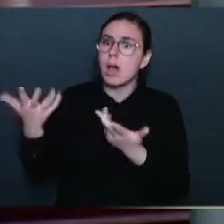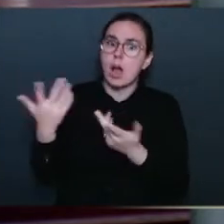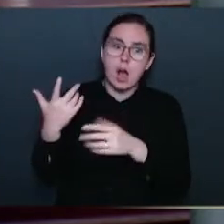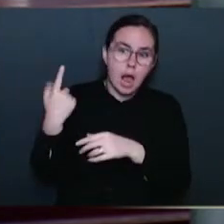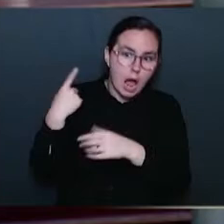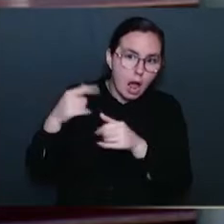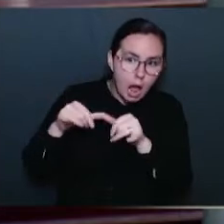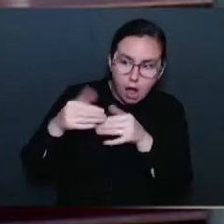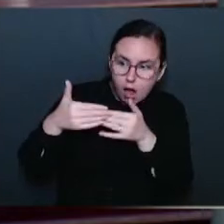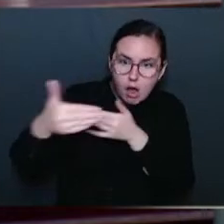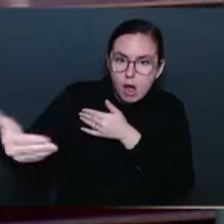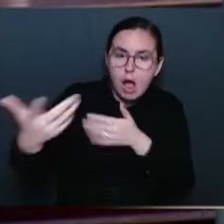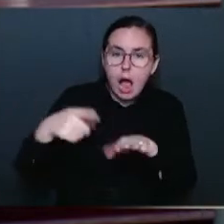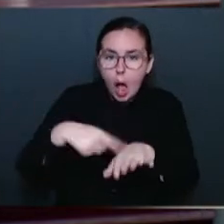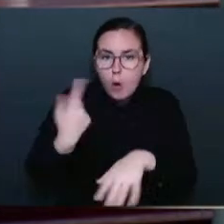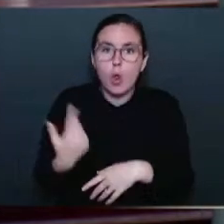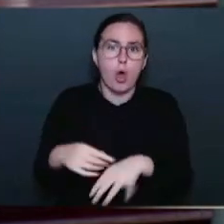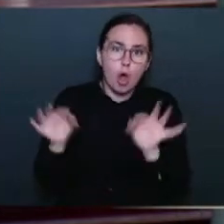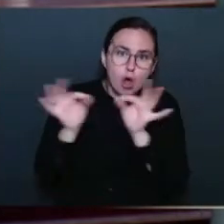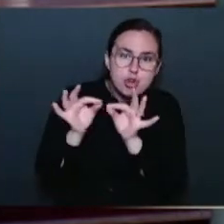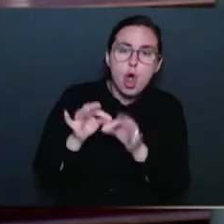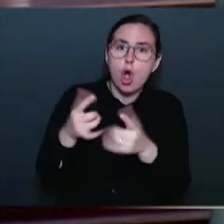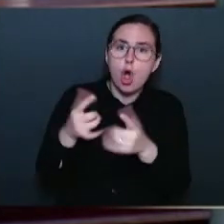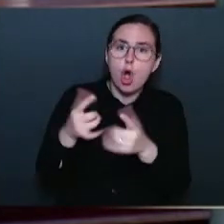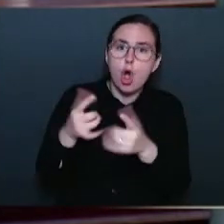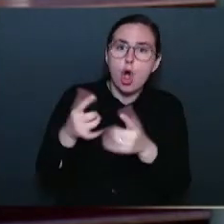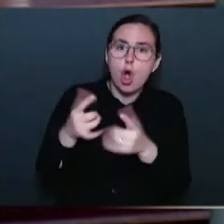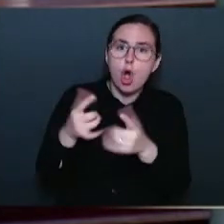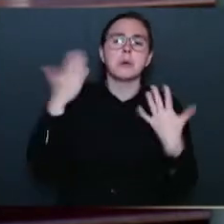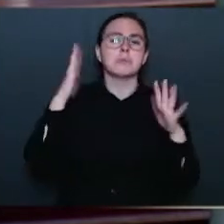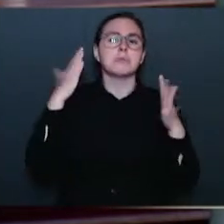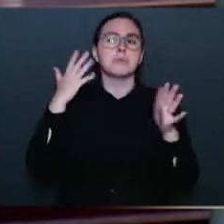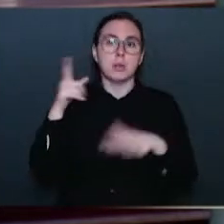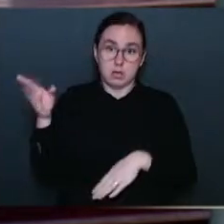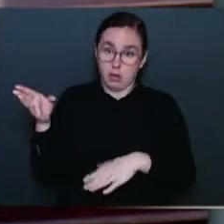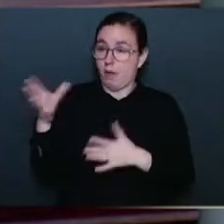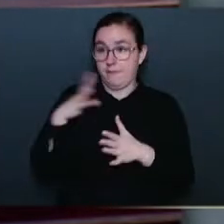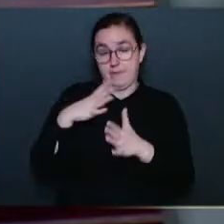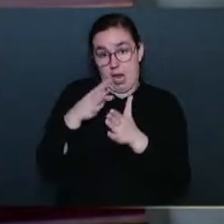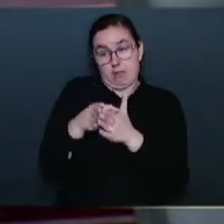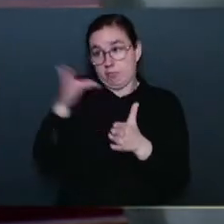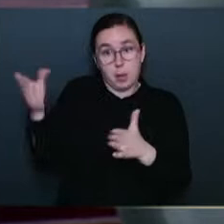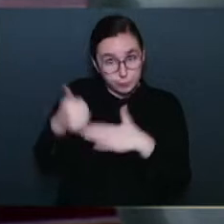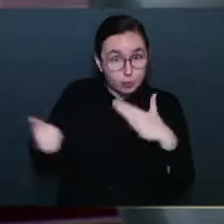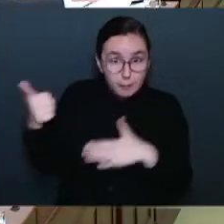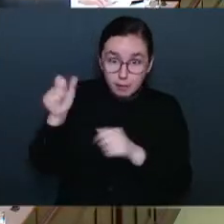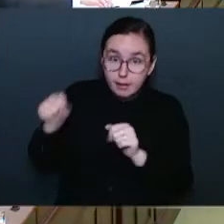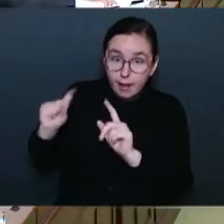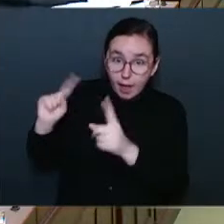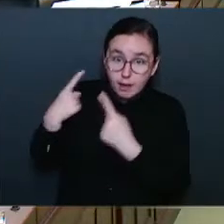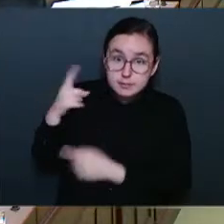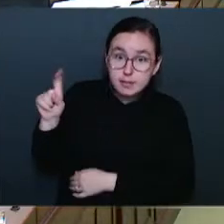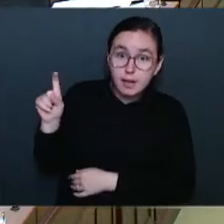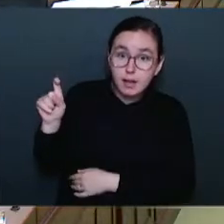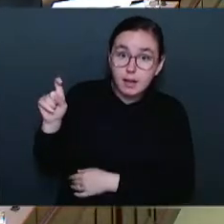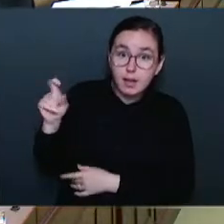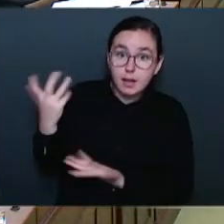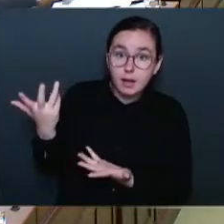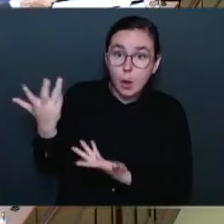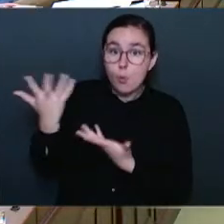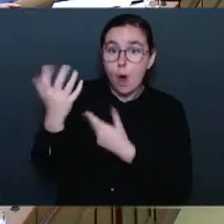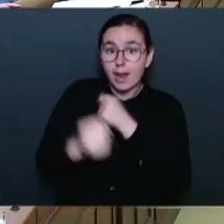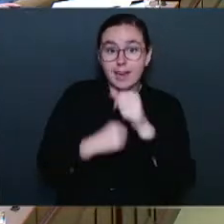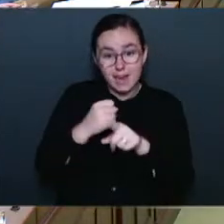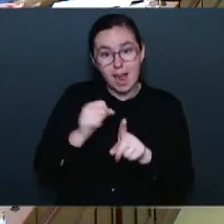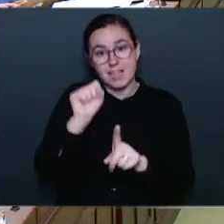know maybe the premier can answer what year will the South Edmonton Hospital open honorable the Bill the minister of